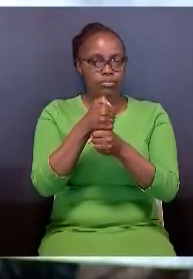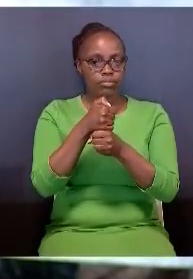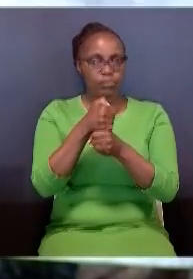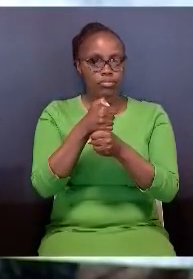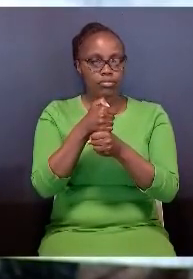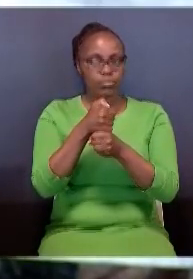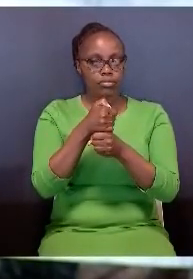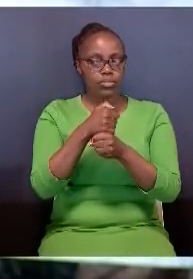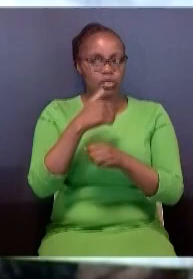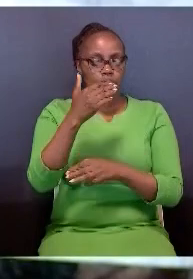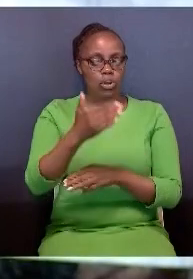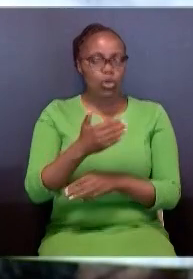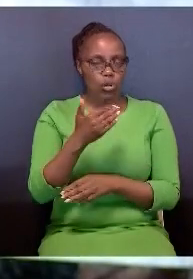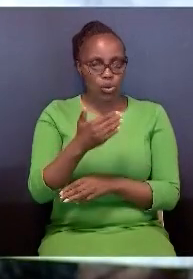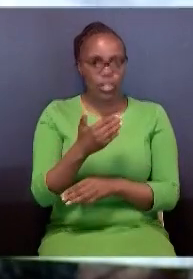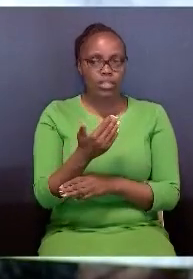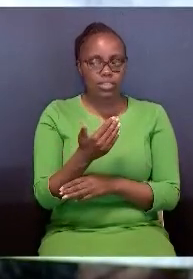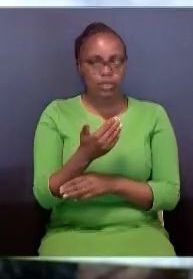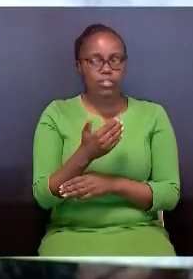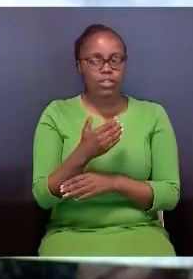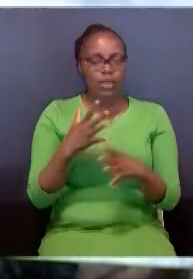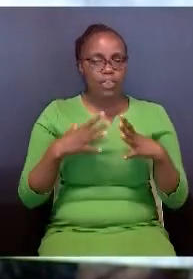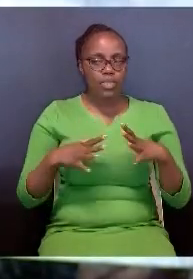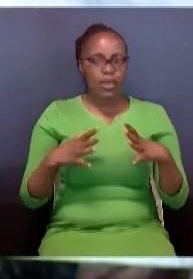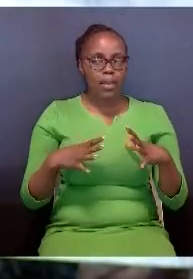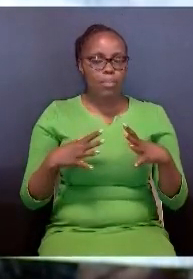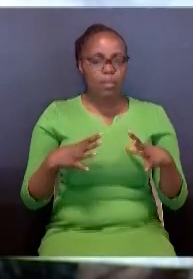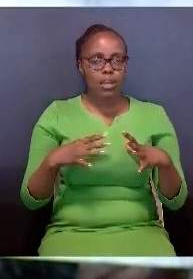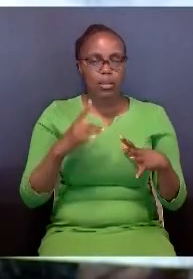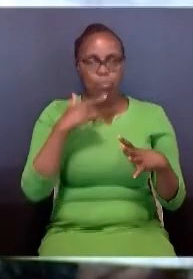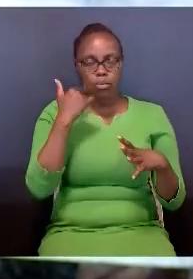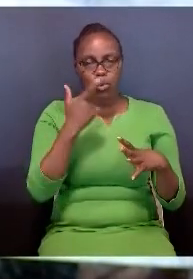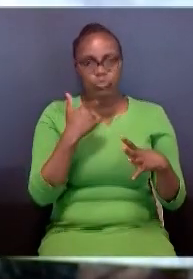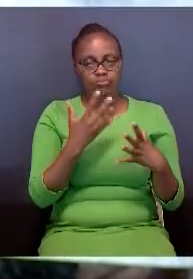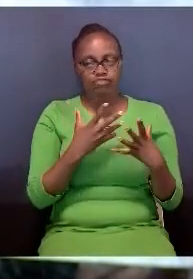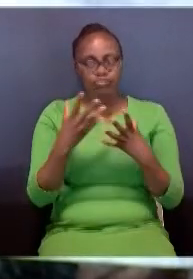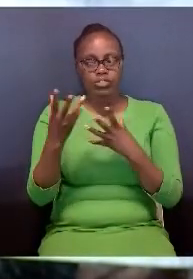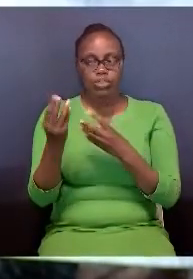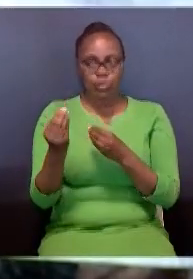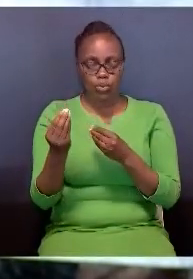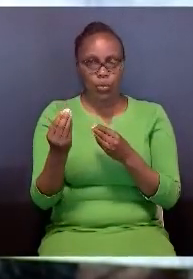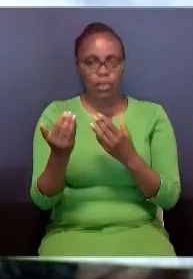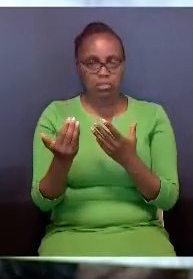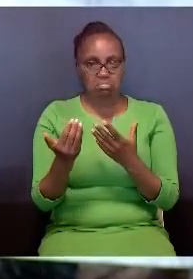I always want to thank the people of Rwanda for